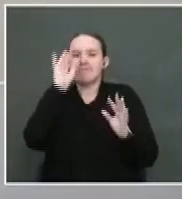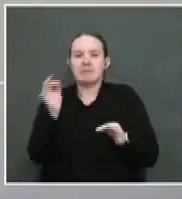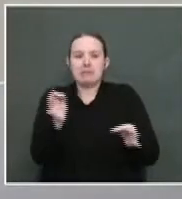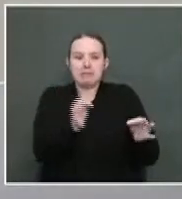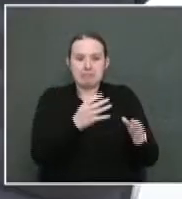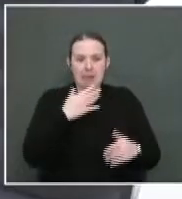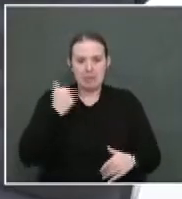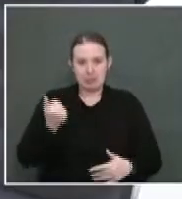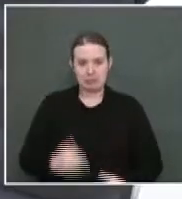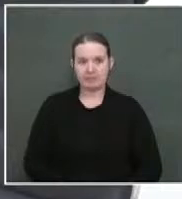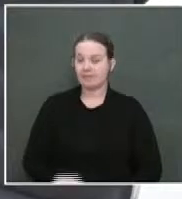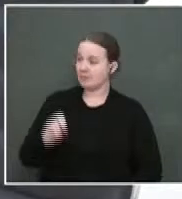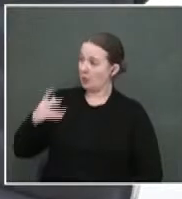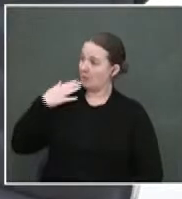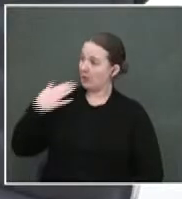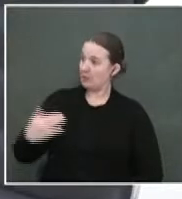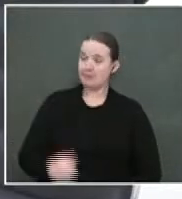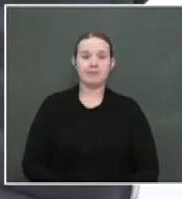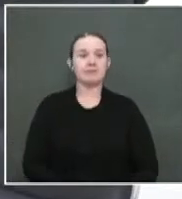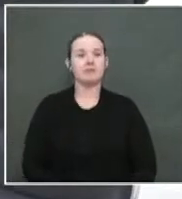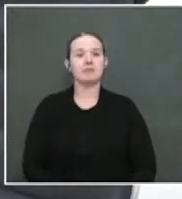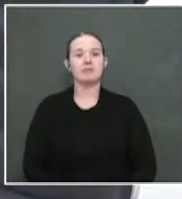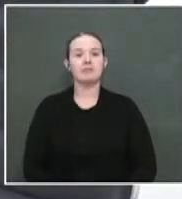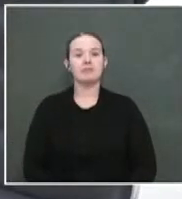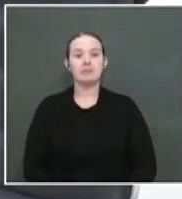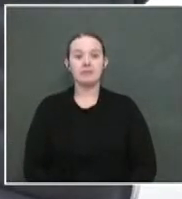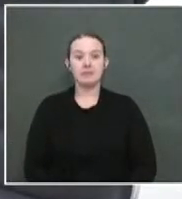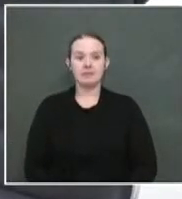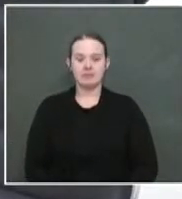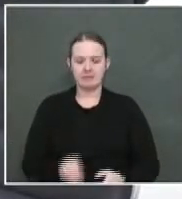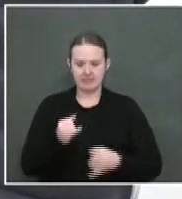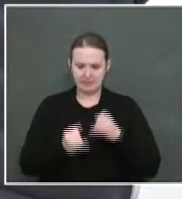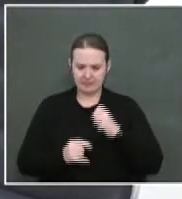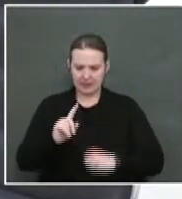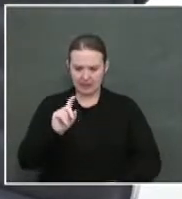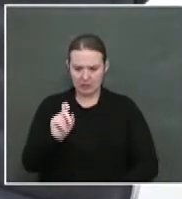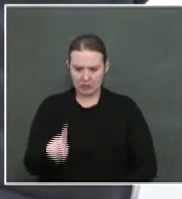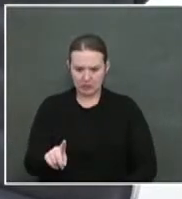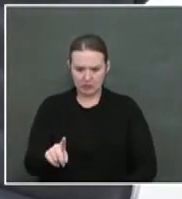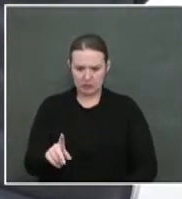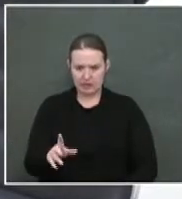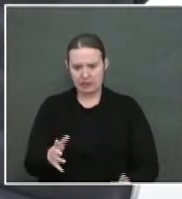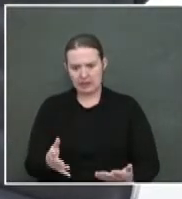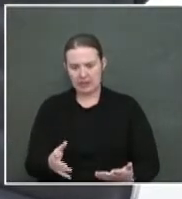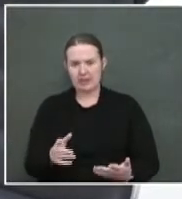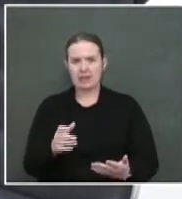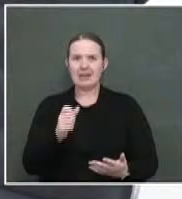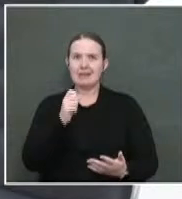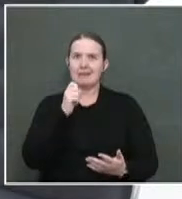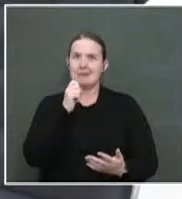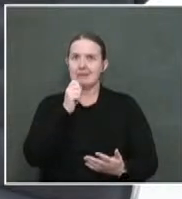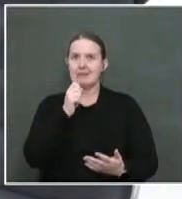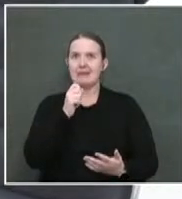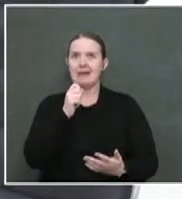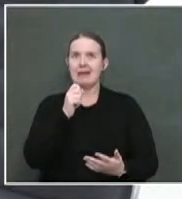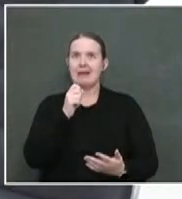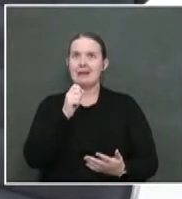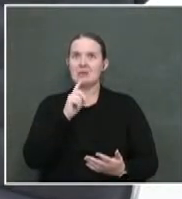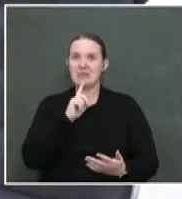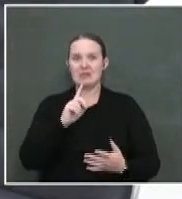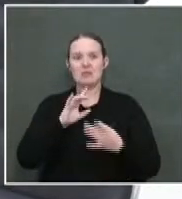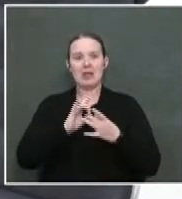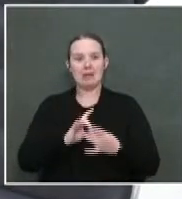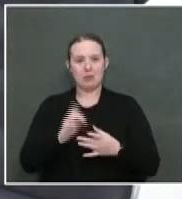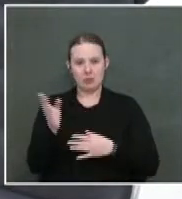then. Okay, thank you. And this last question, not necessarily related to the